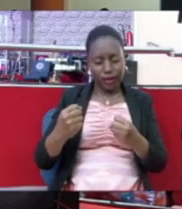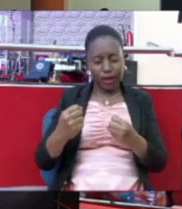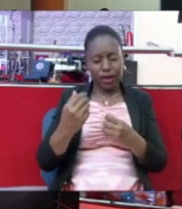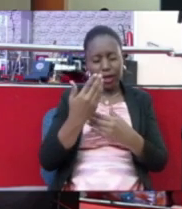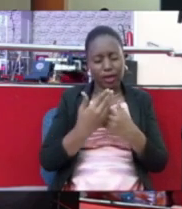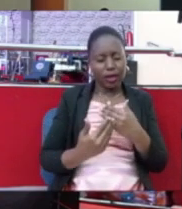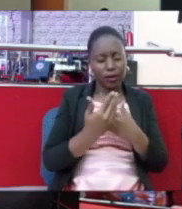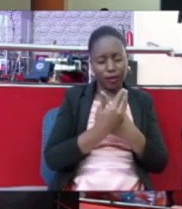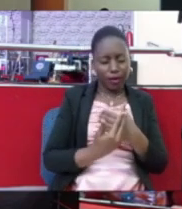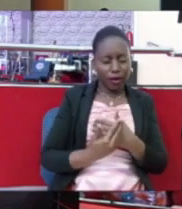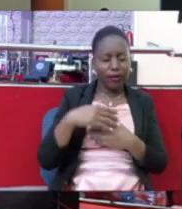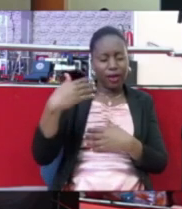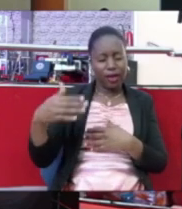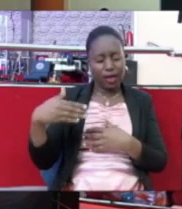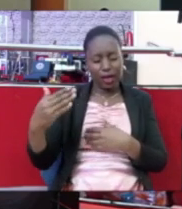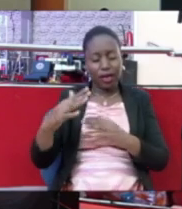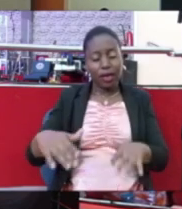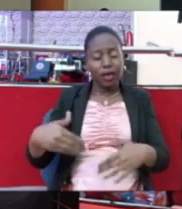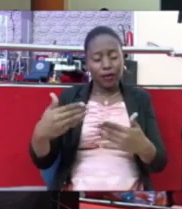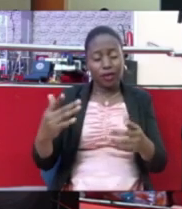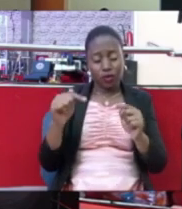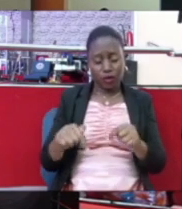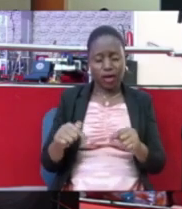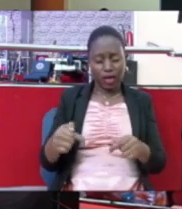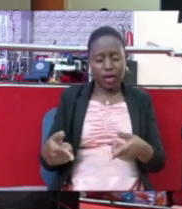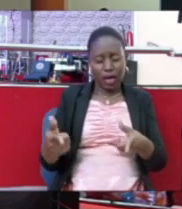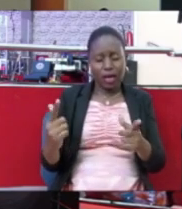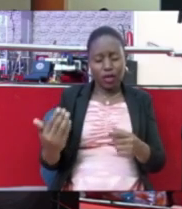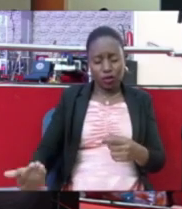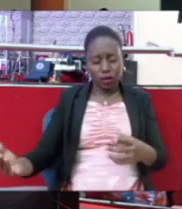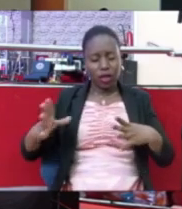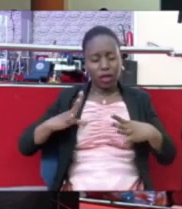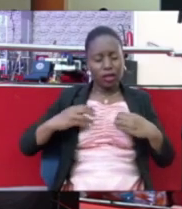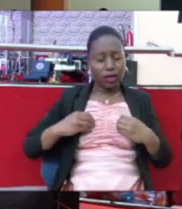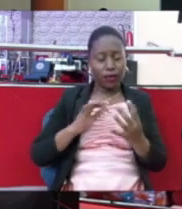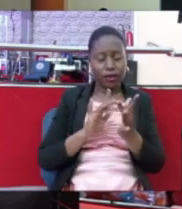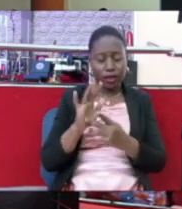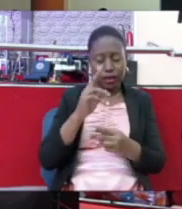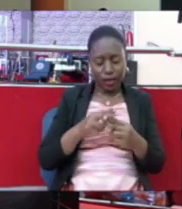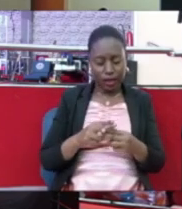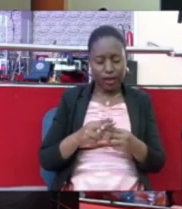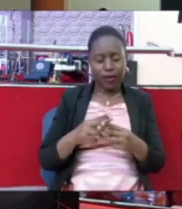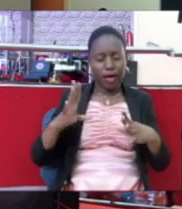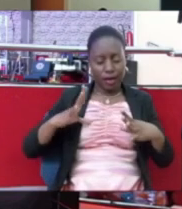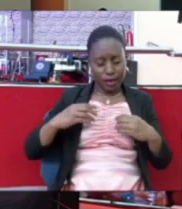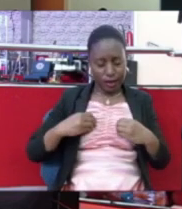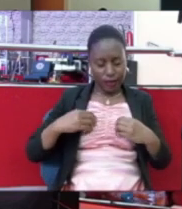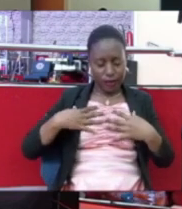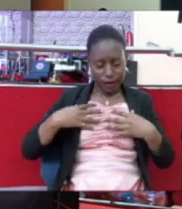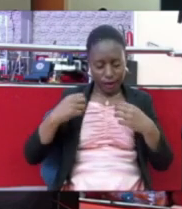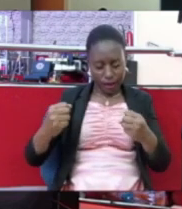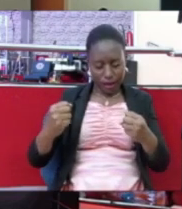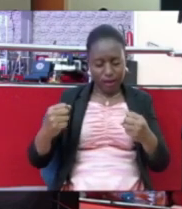provide it today and let them receive it in Jesus' name. Receive your healing, receive